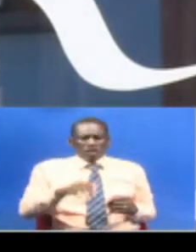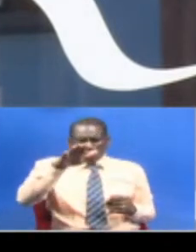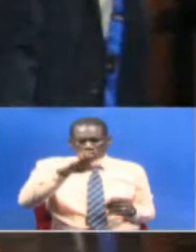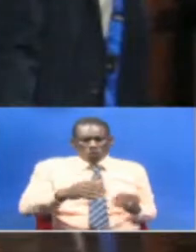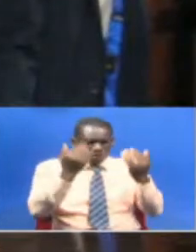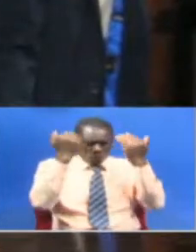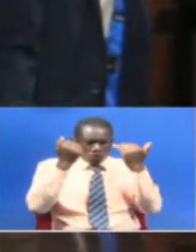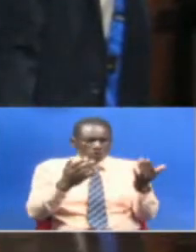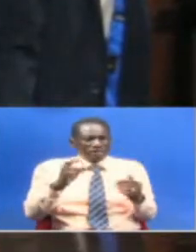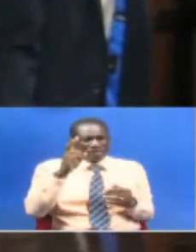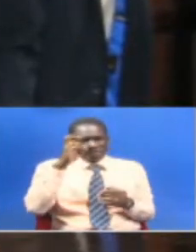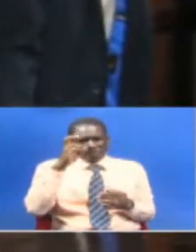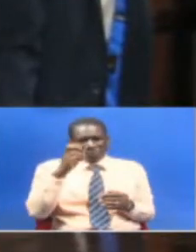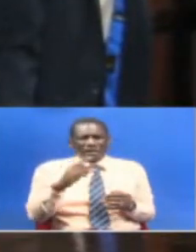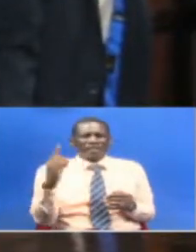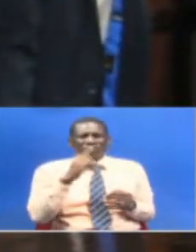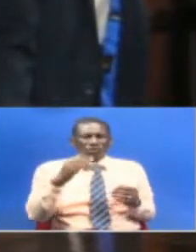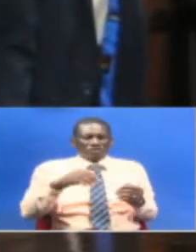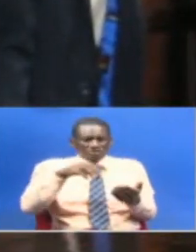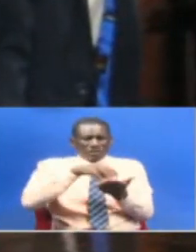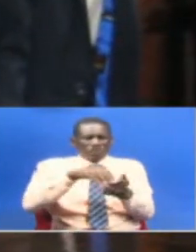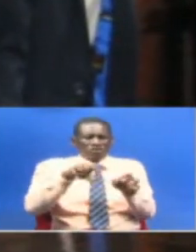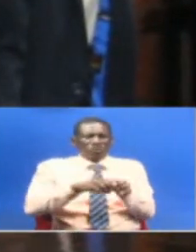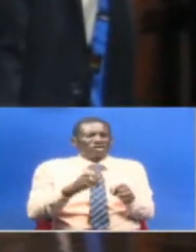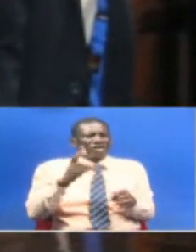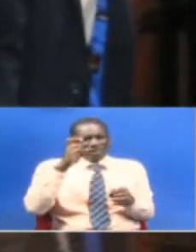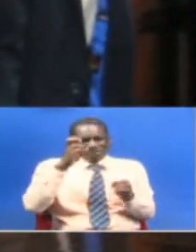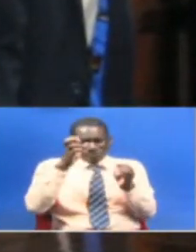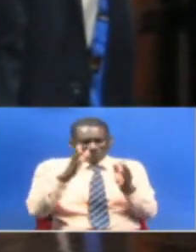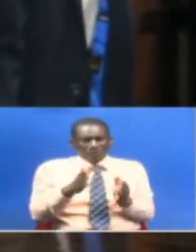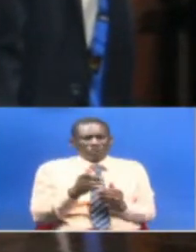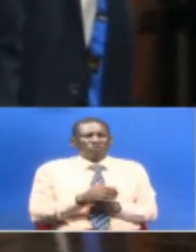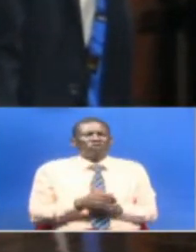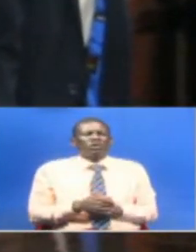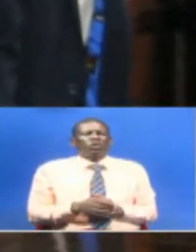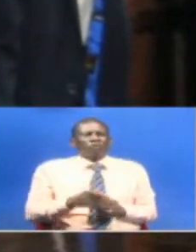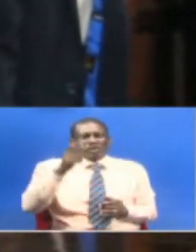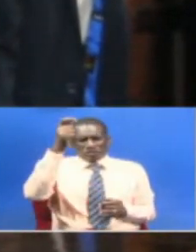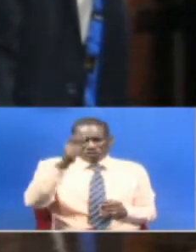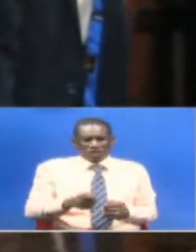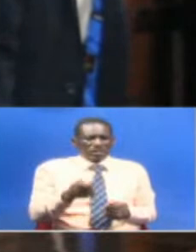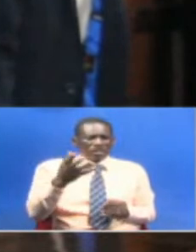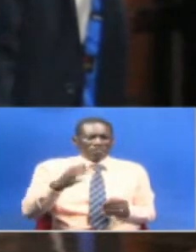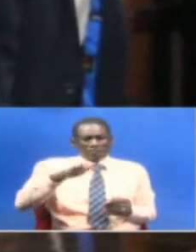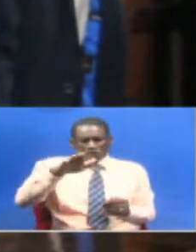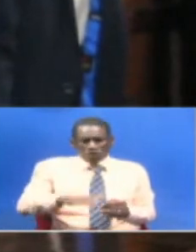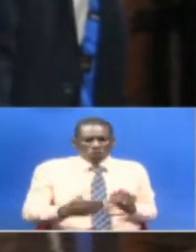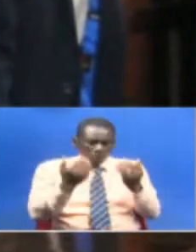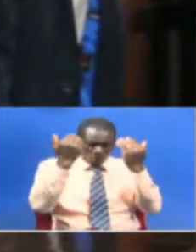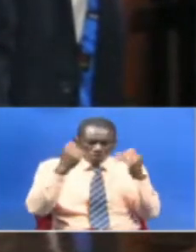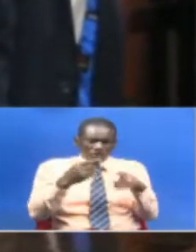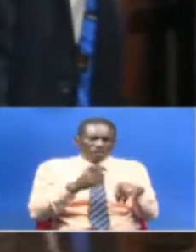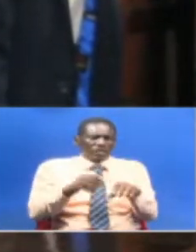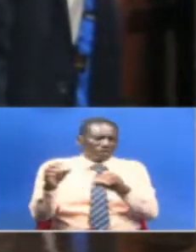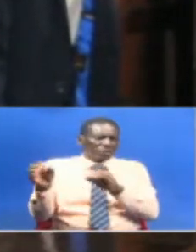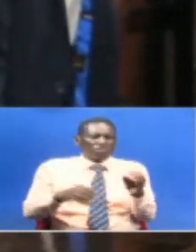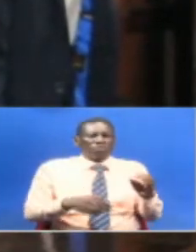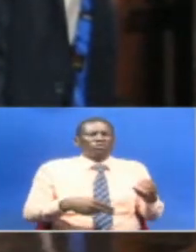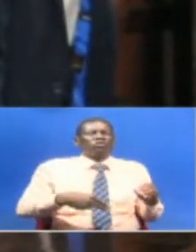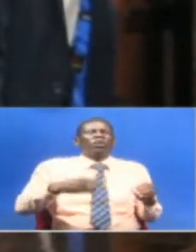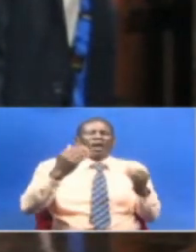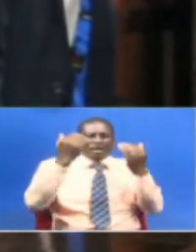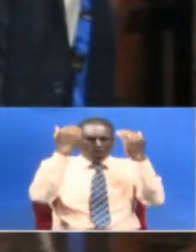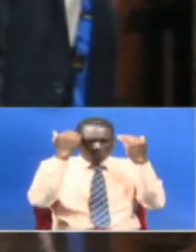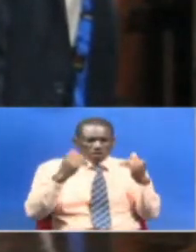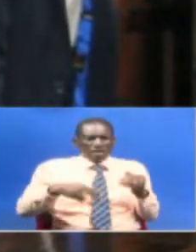the accused, a terrorism case also, the accused persons were convicted by the lower court. When they went to the High Court, the High